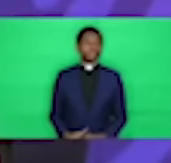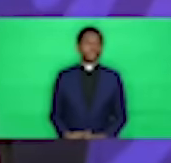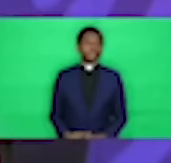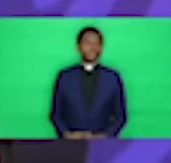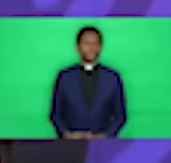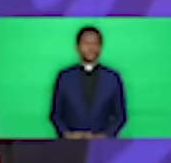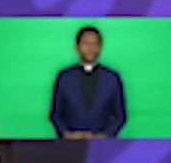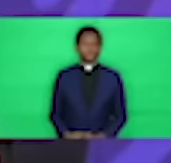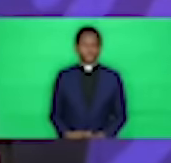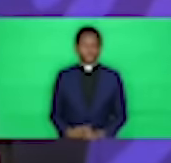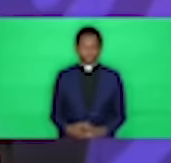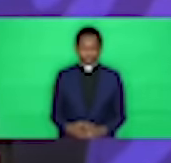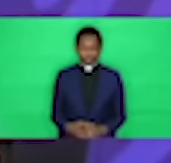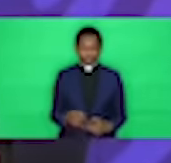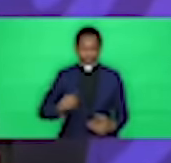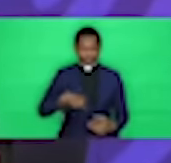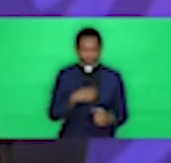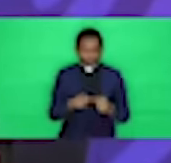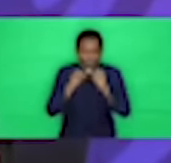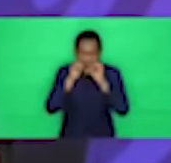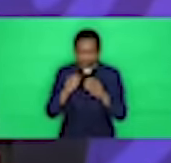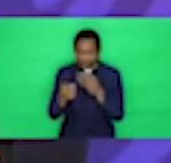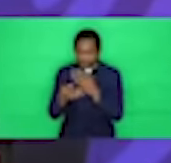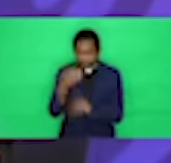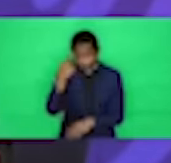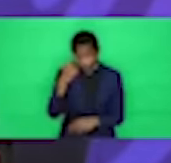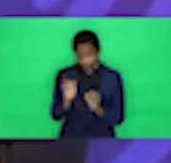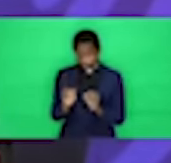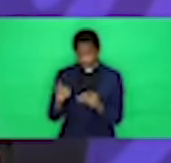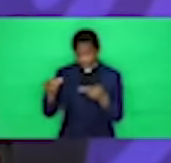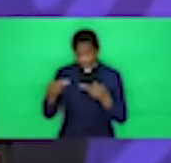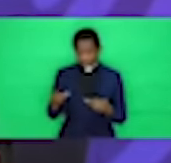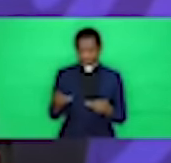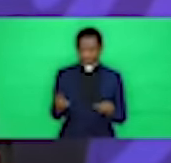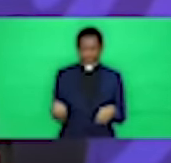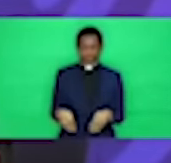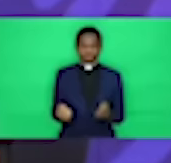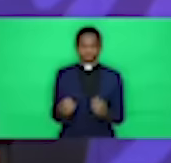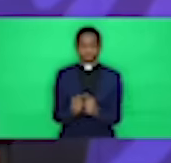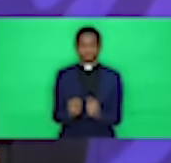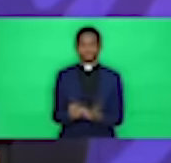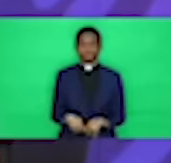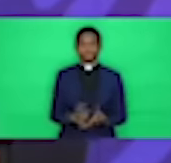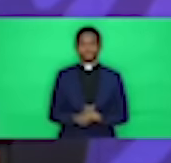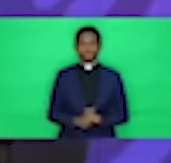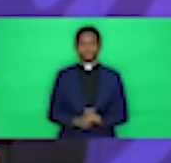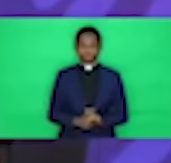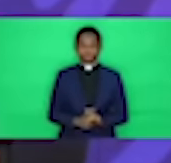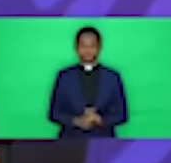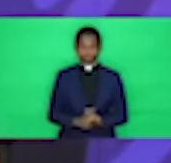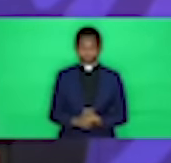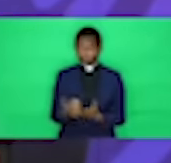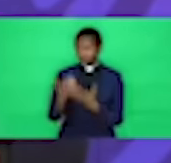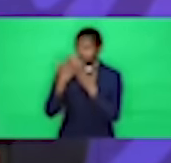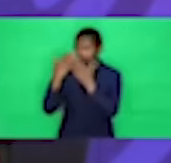We want to bless God for this opportunity to be here. We want to thank